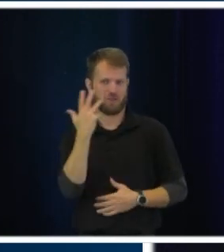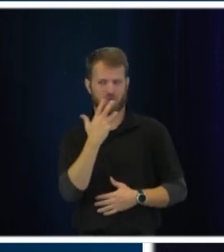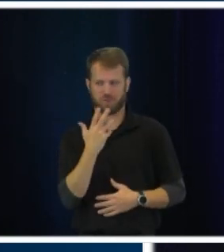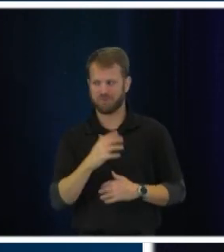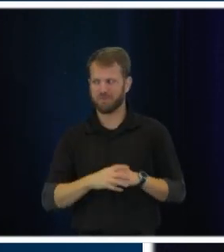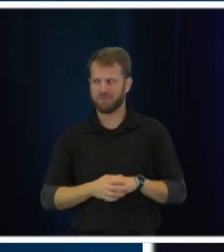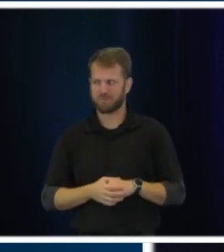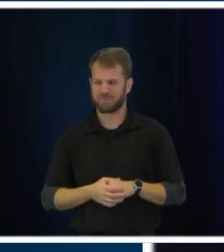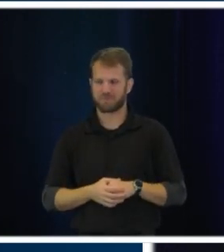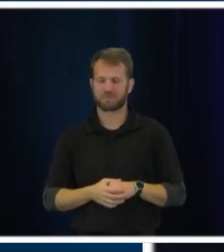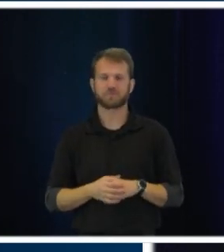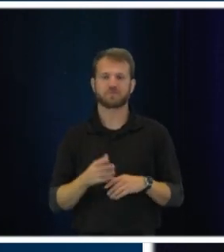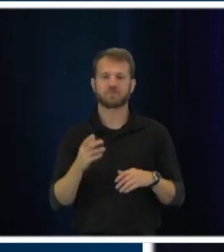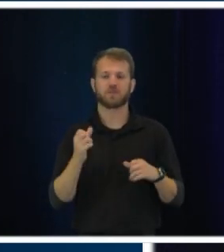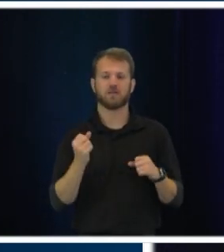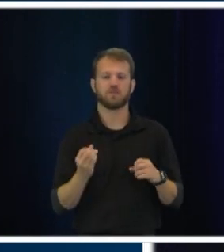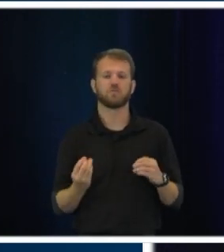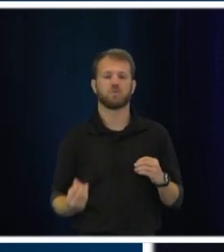this was